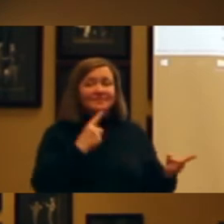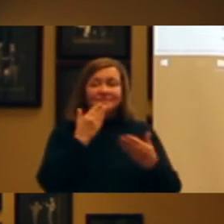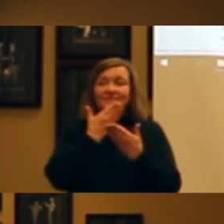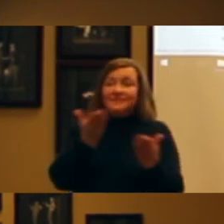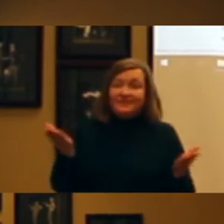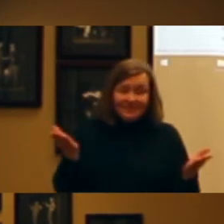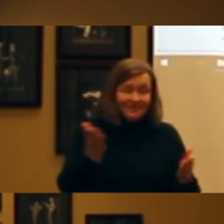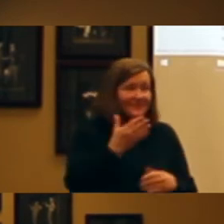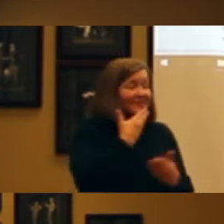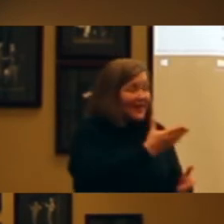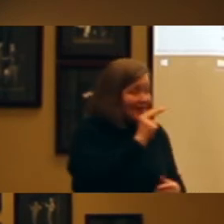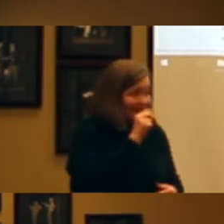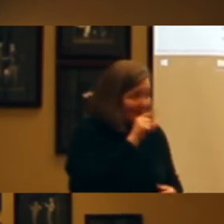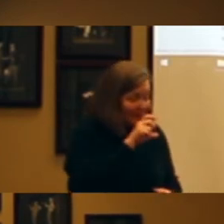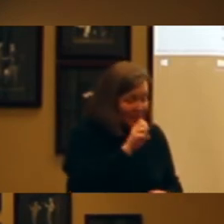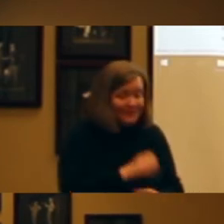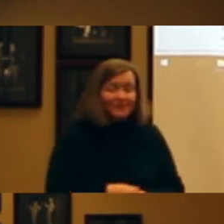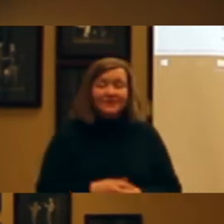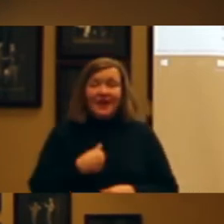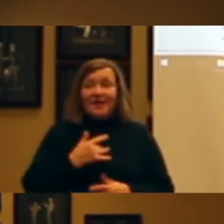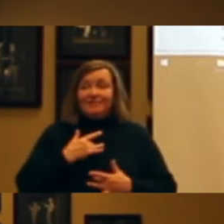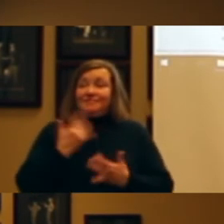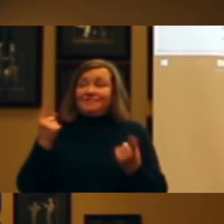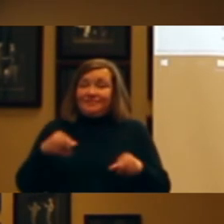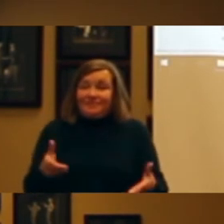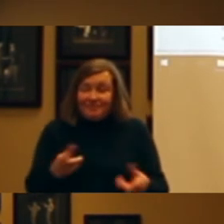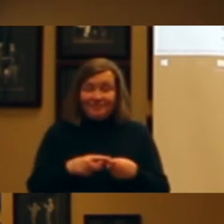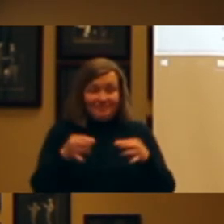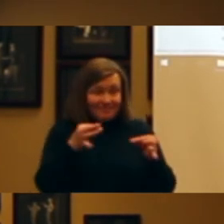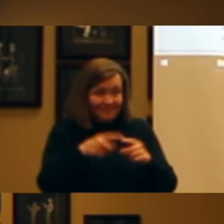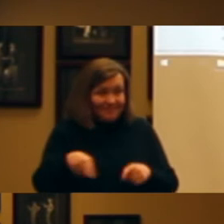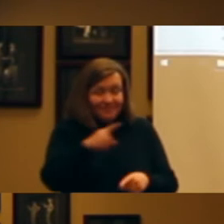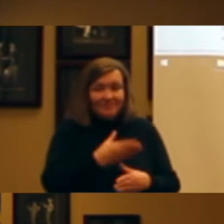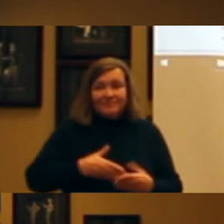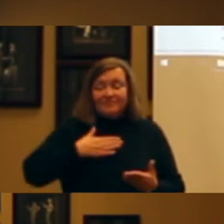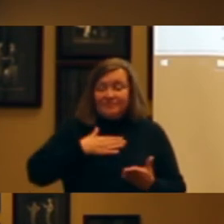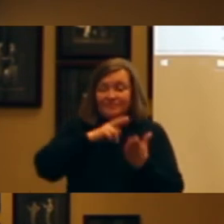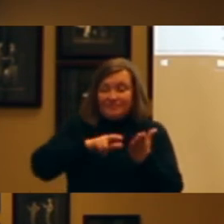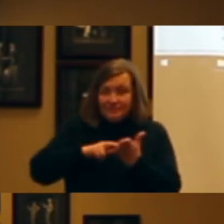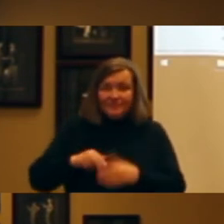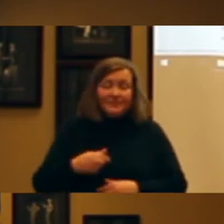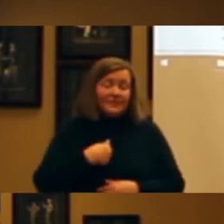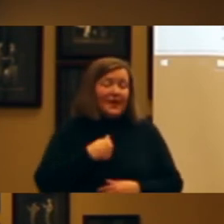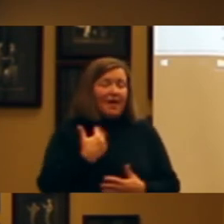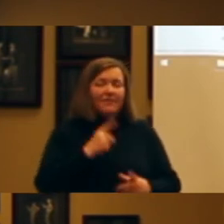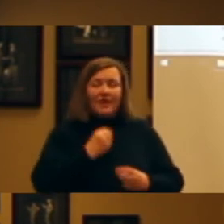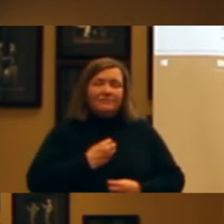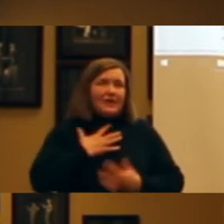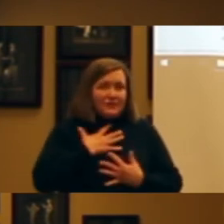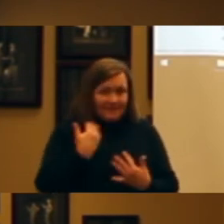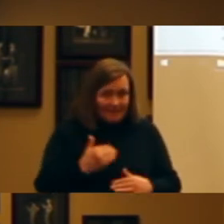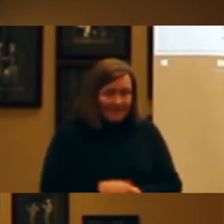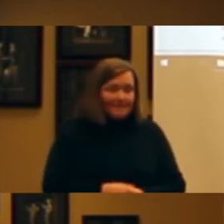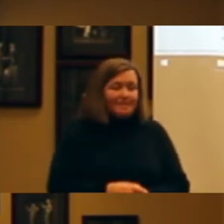Thank you very much, Nadesh. I'm really delighted to be here with all of you, sharing some of my research about which I'm absolutely